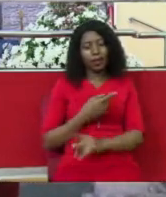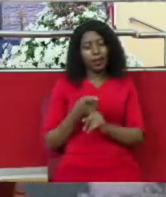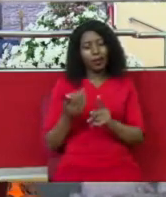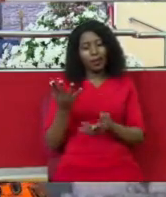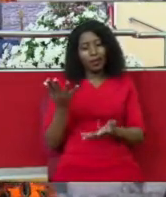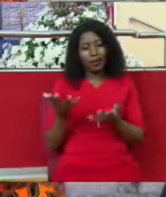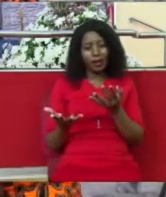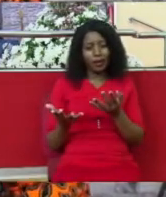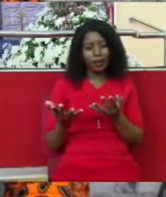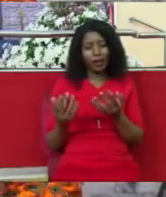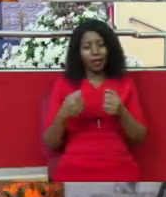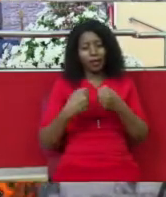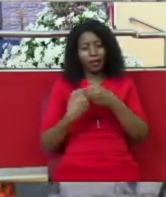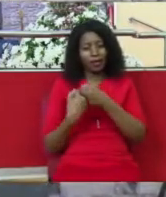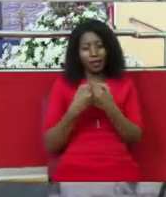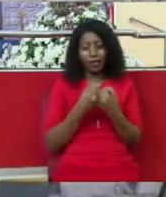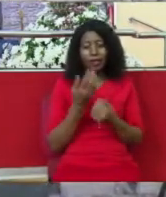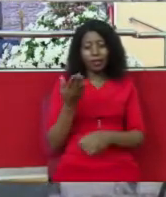presence of God.